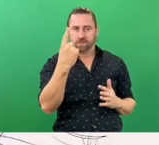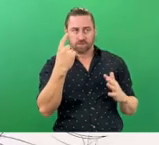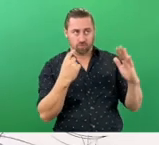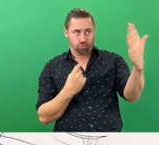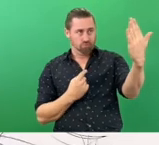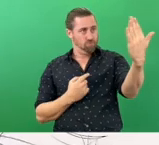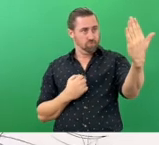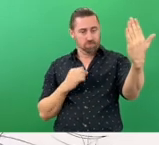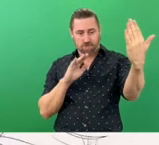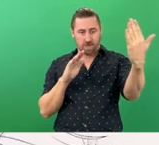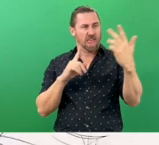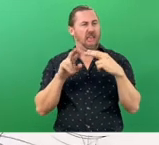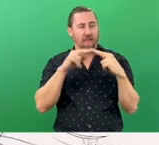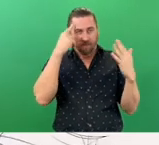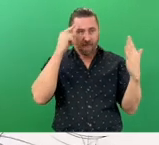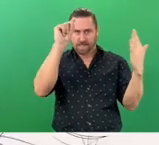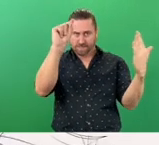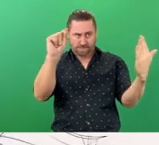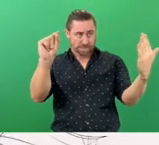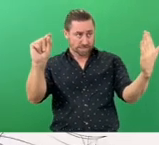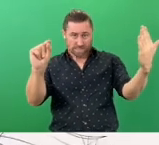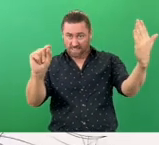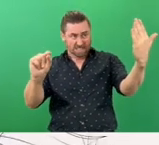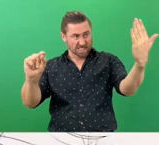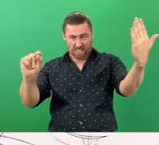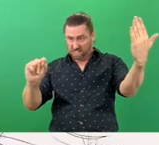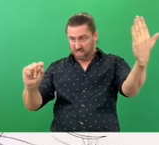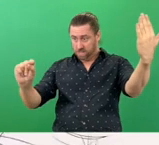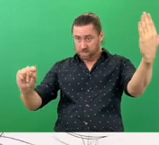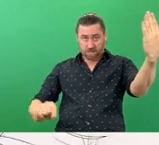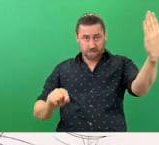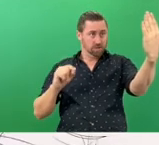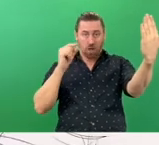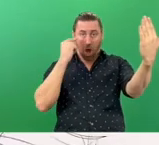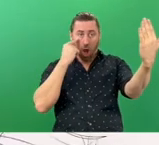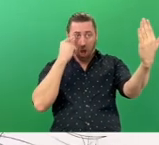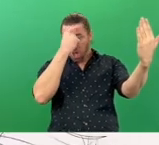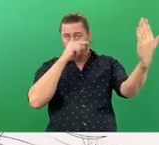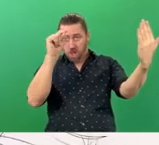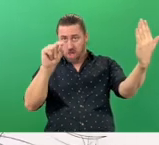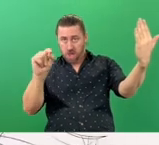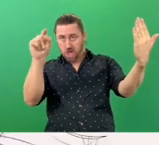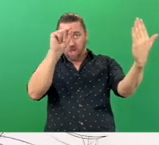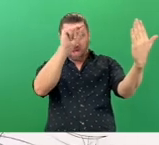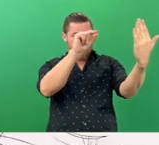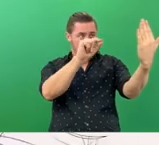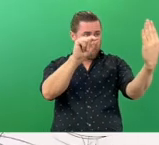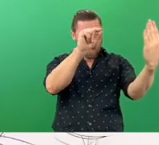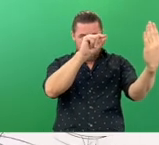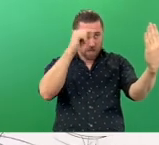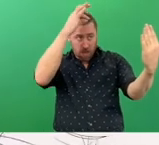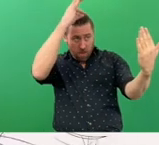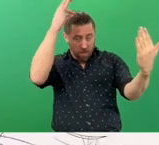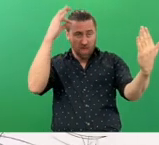in the mirror. Oftentimes, if you get bogged down in details right away and trying to trace eyes and ears and hair and things, you'll actually